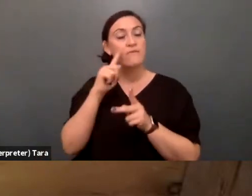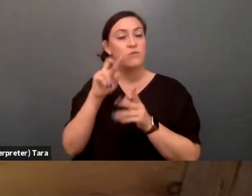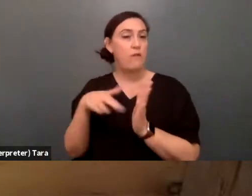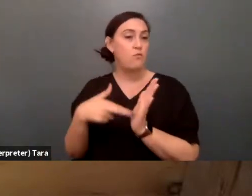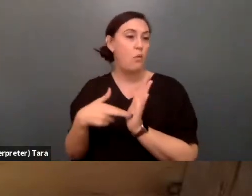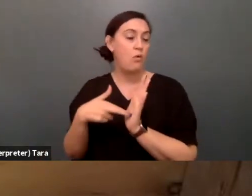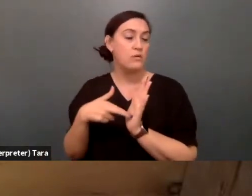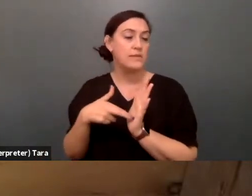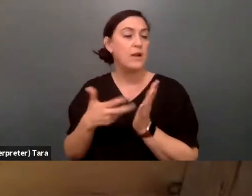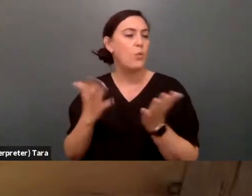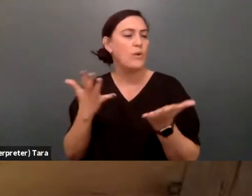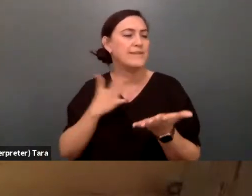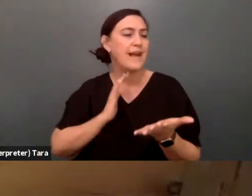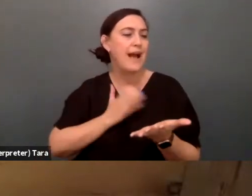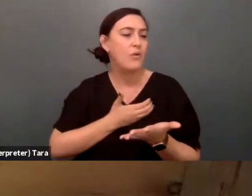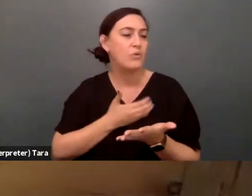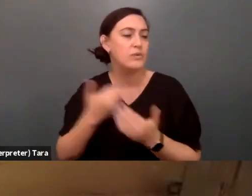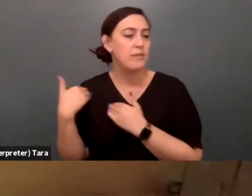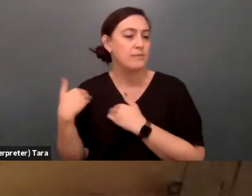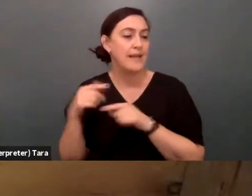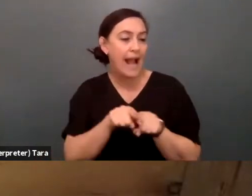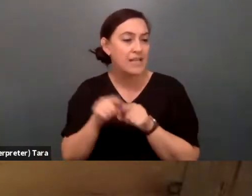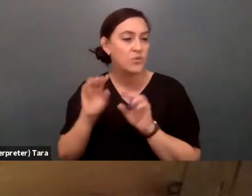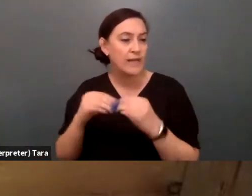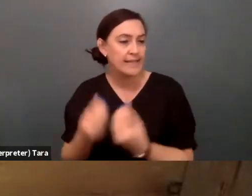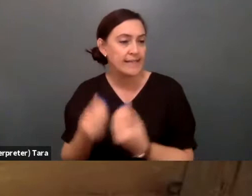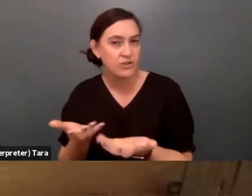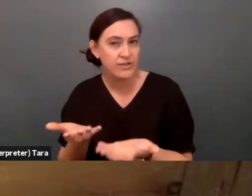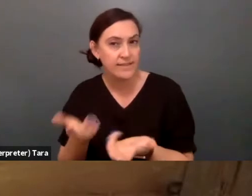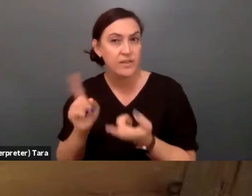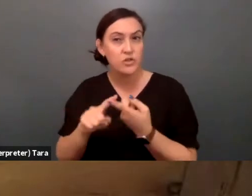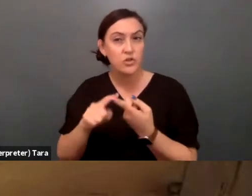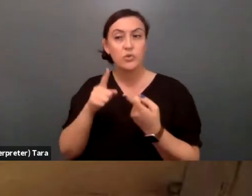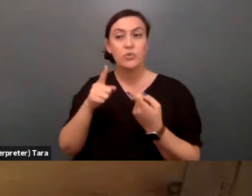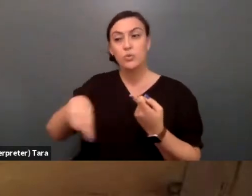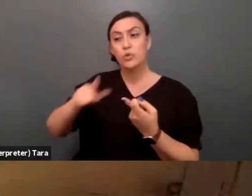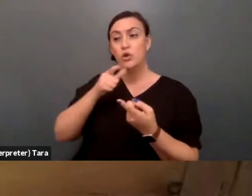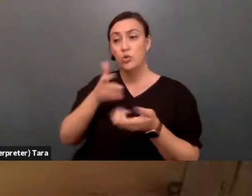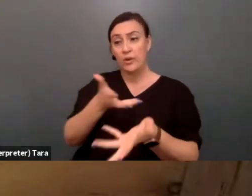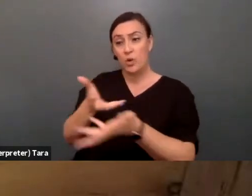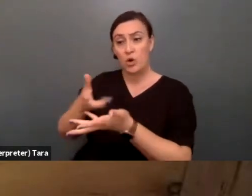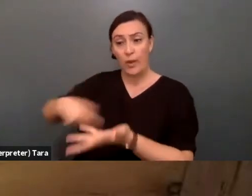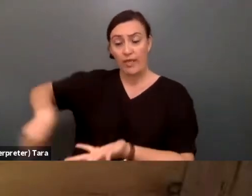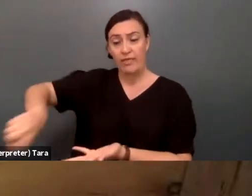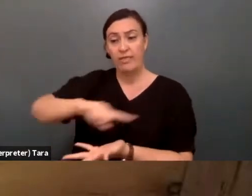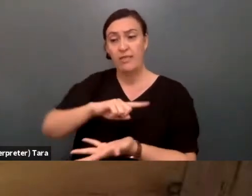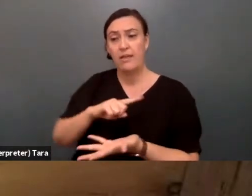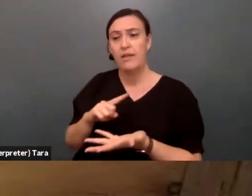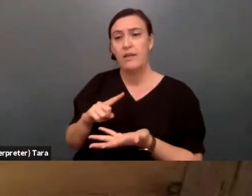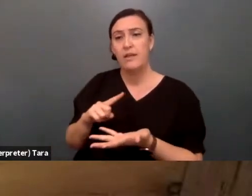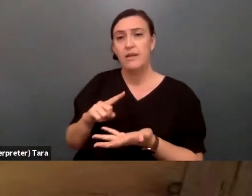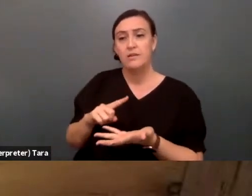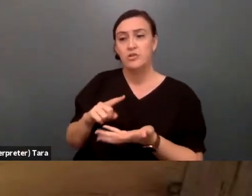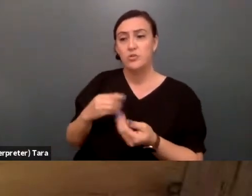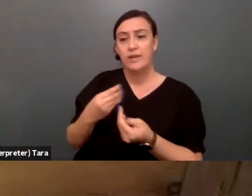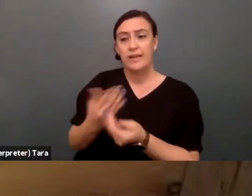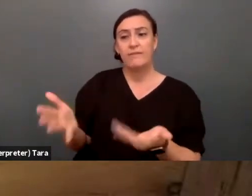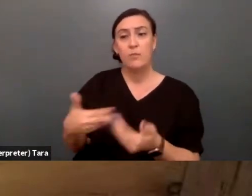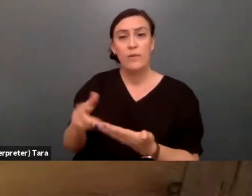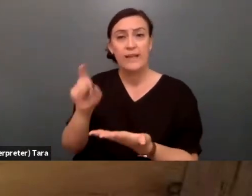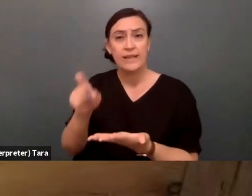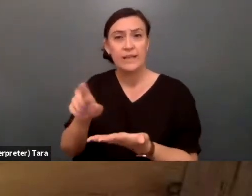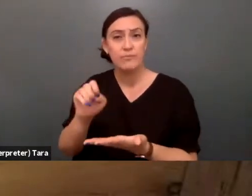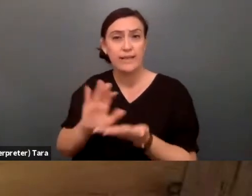our responsibility as organizations to the people who work with us to have what they need to be successful in these roles.